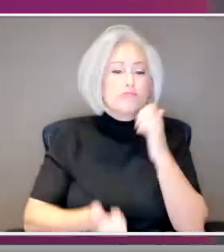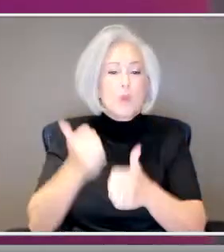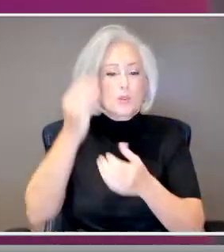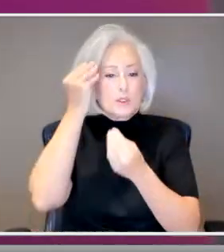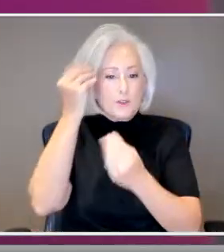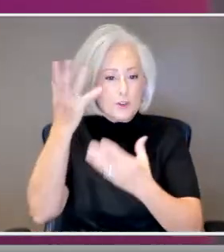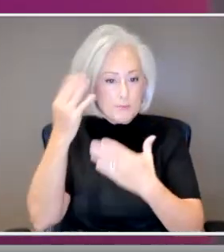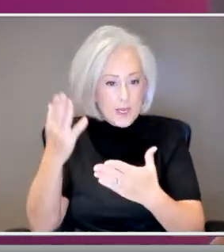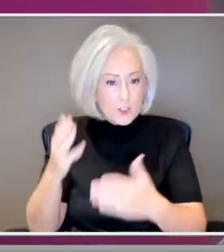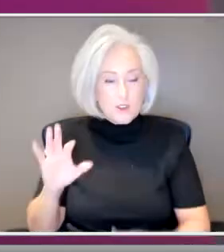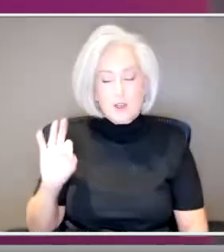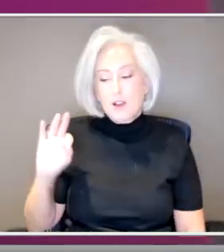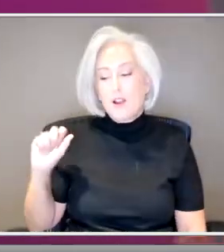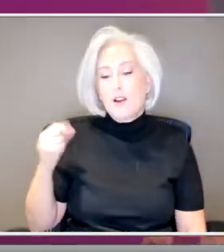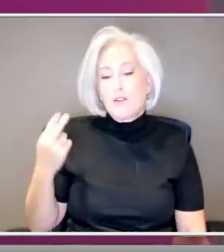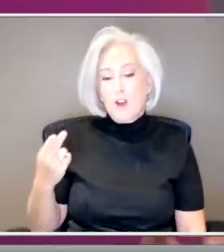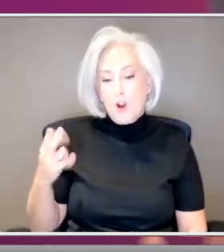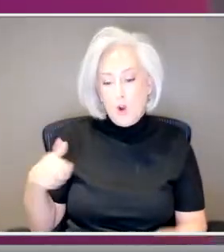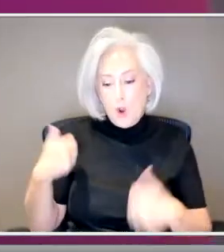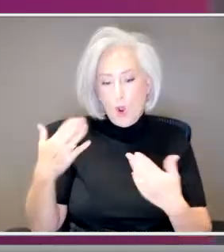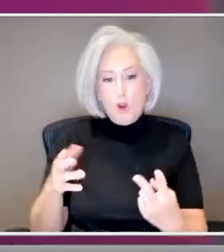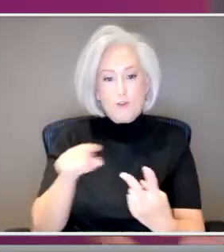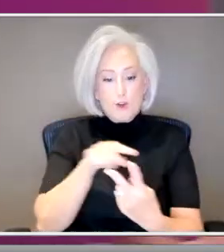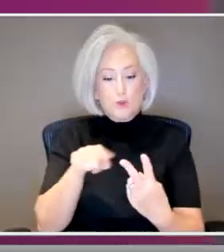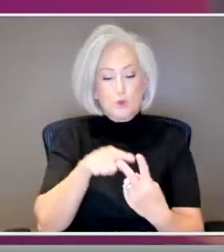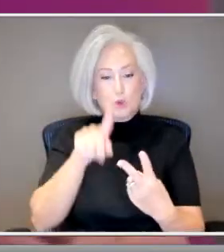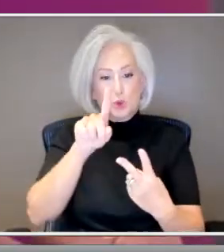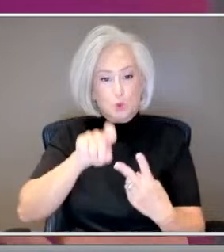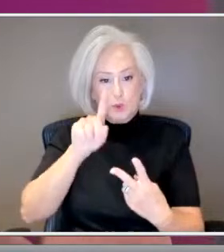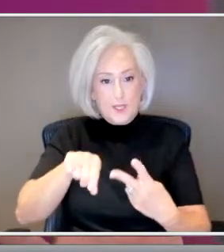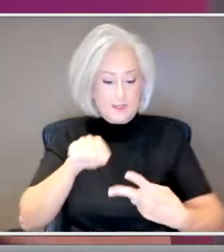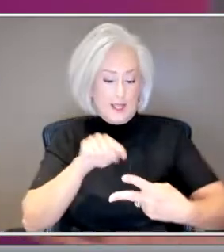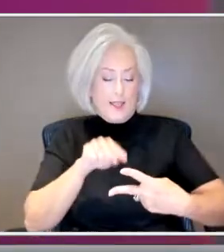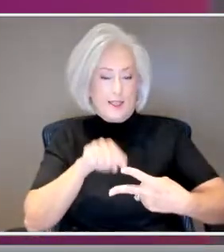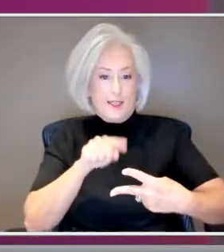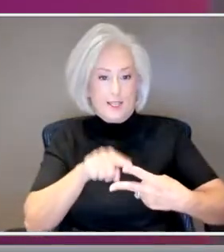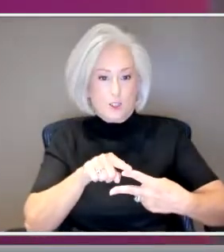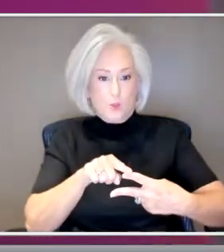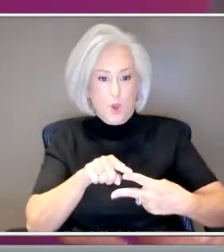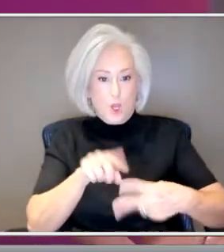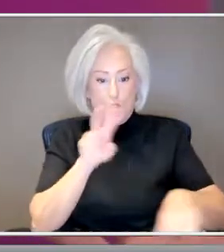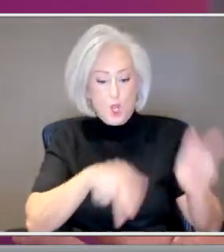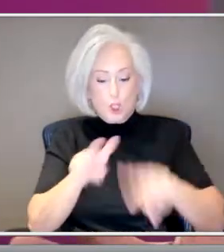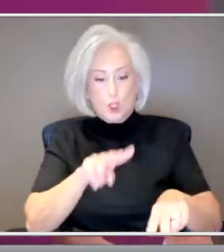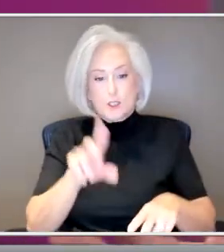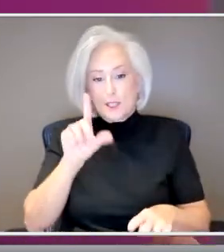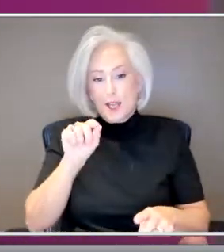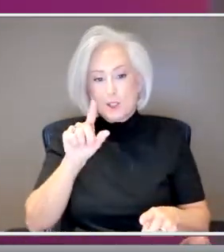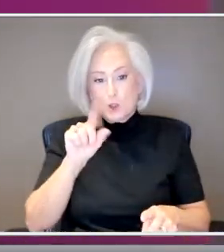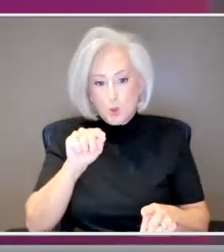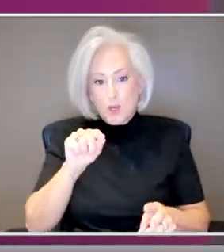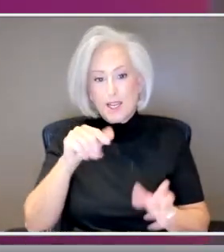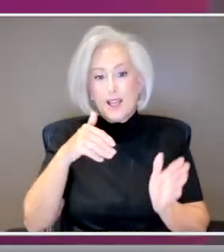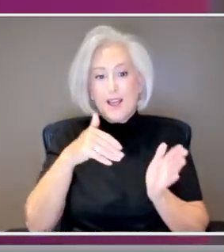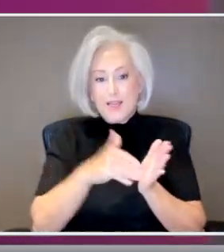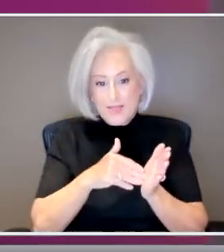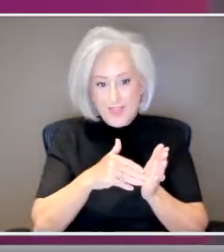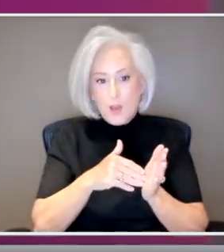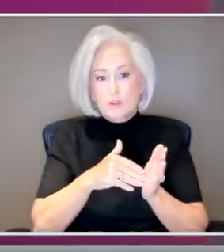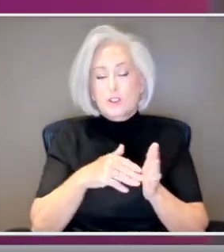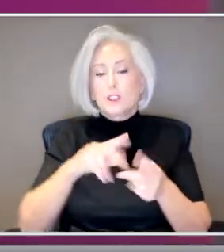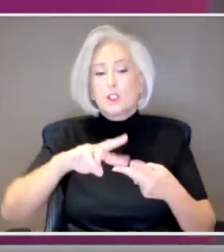the examples, she offered you 1 test that looks to see within the 20,000 genes, is anything missing or extra. And that's called